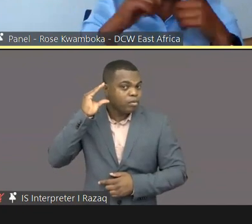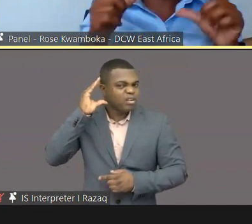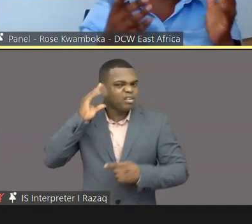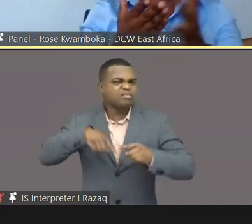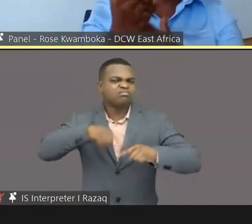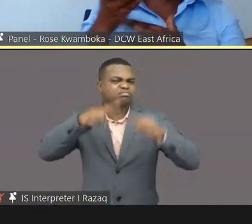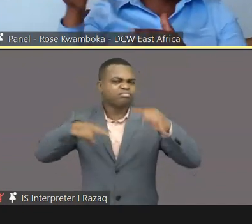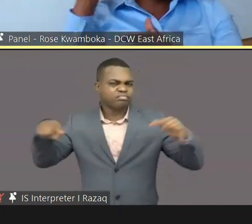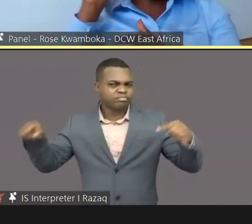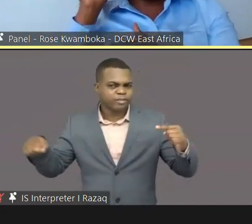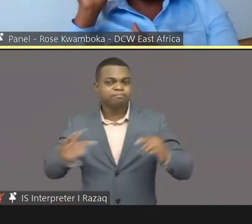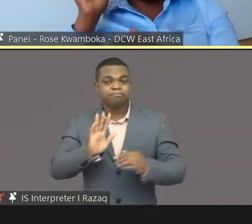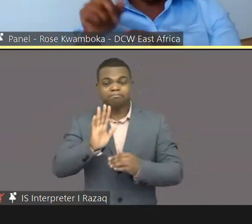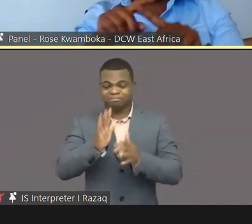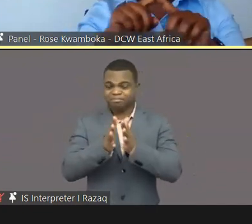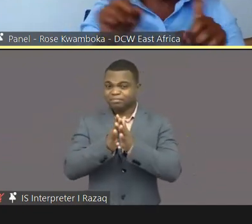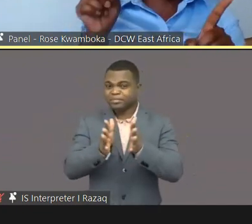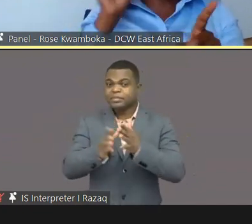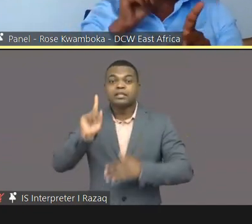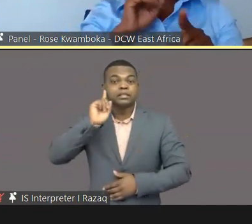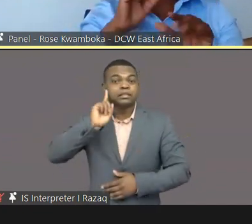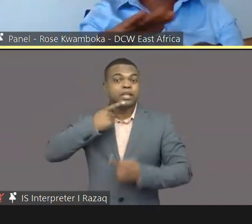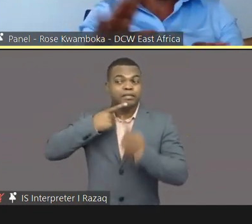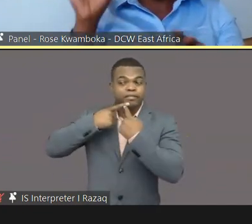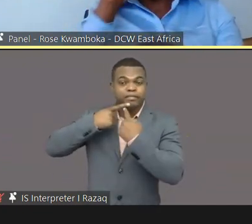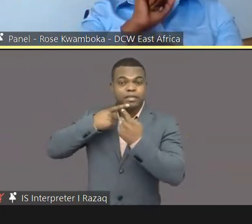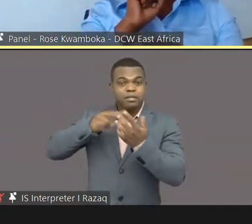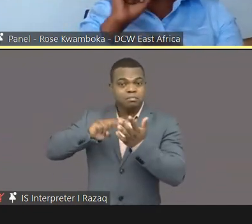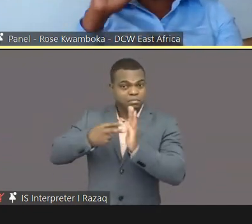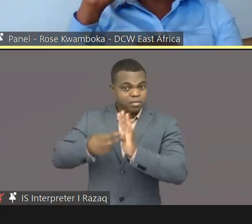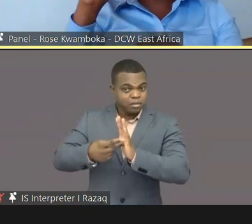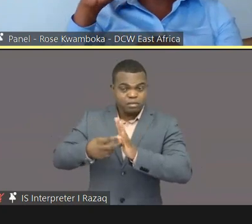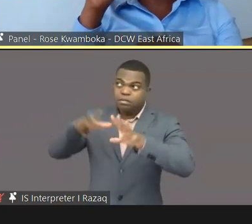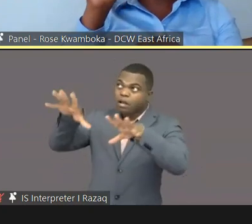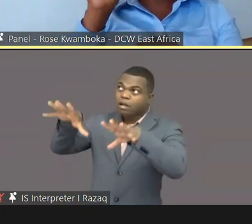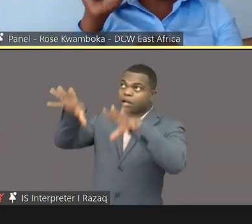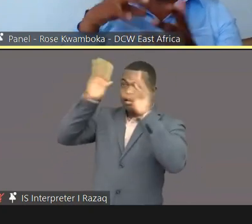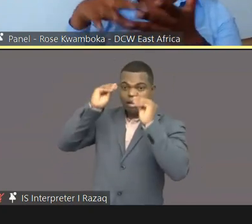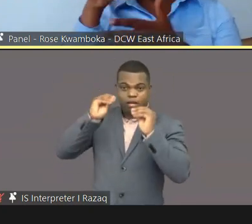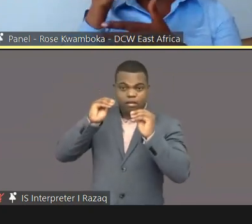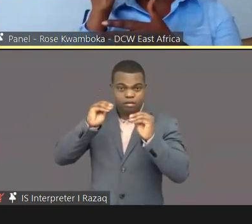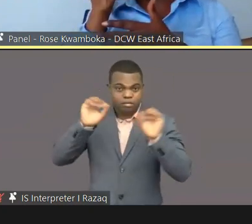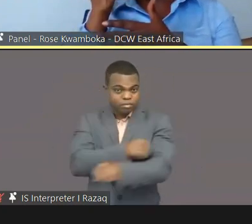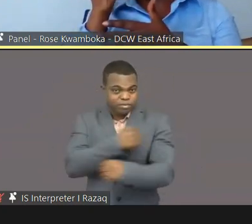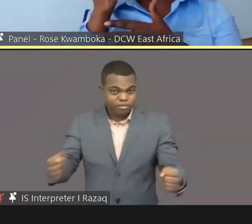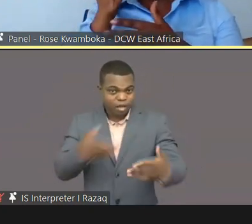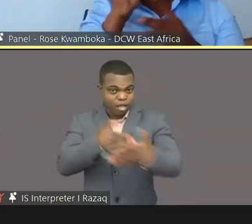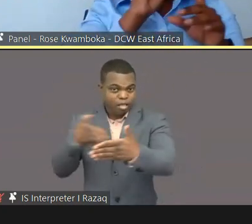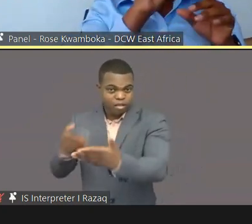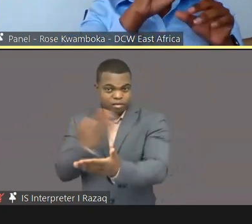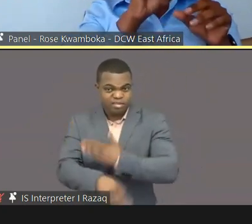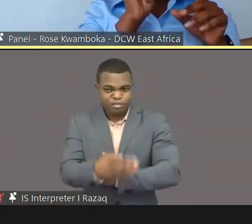hearing children acquire language through hearing. However, the deaf lack what we call incidental learning.